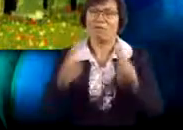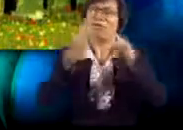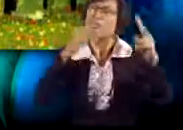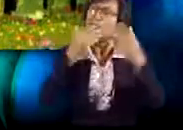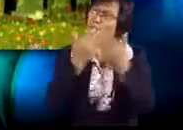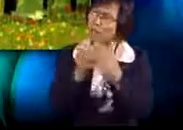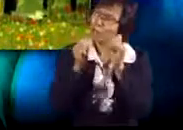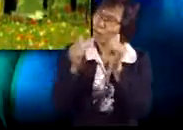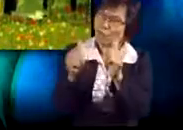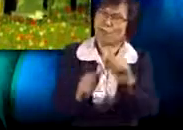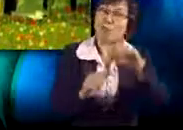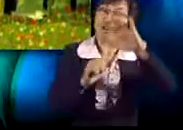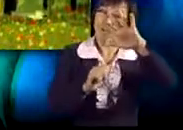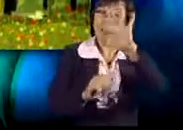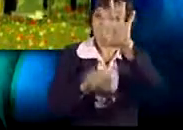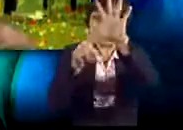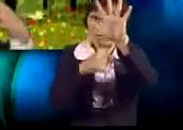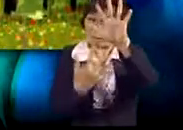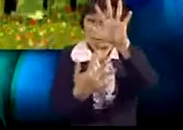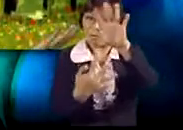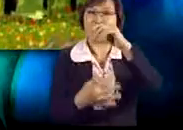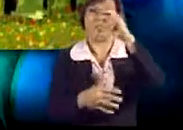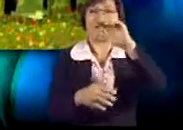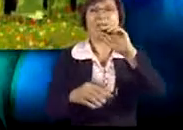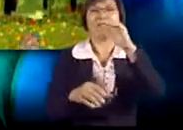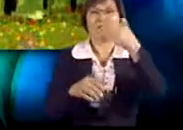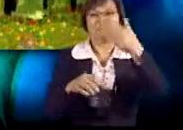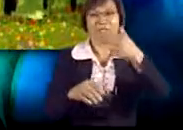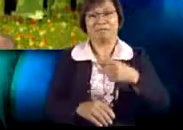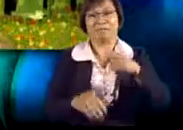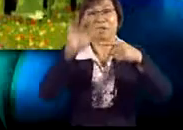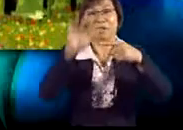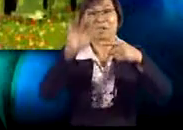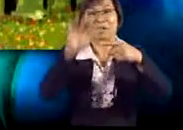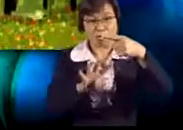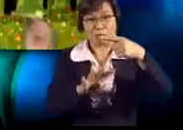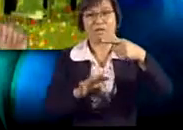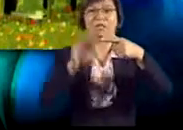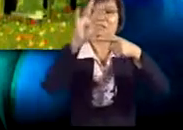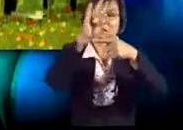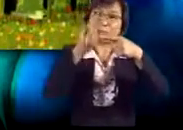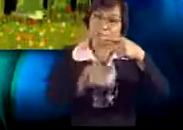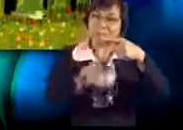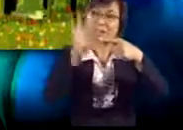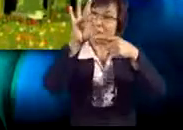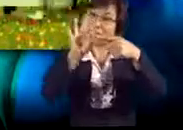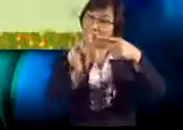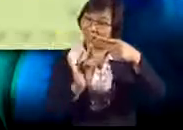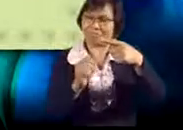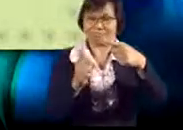Very good. 5 over 4, 7 over 3, and 9 over 8.